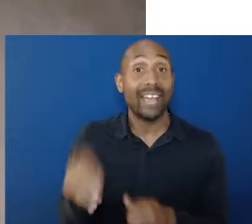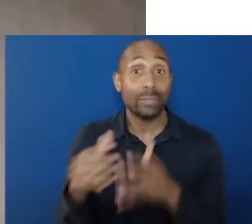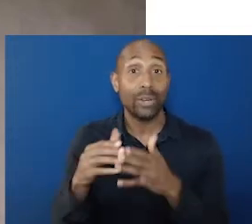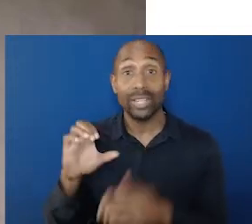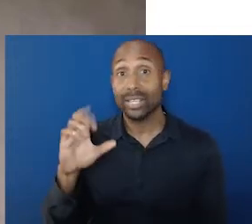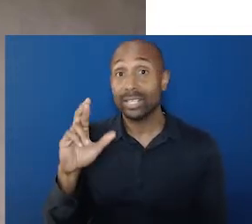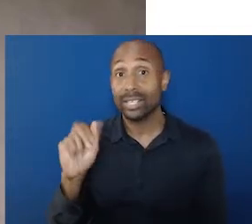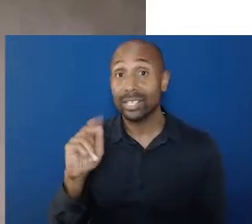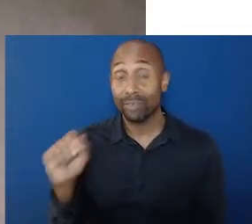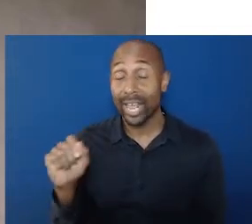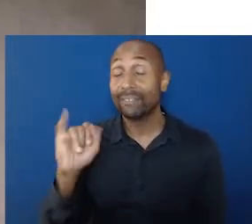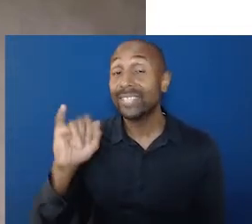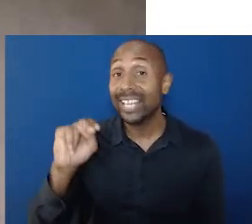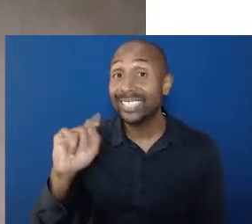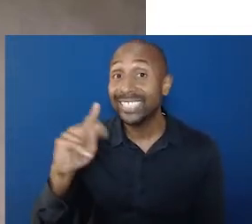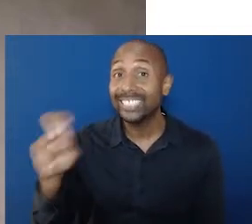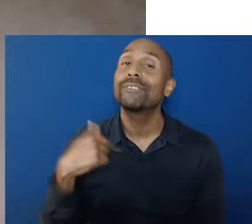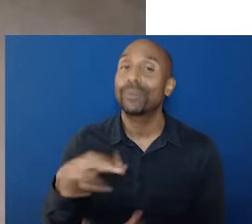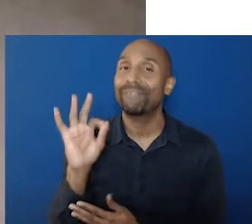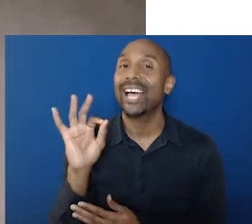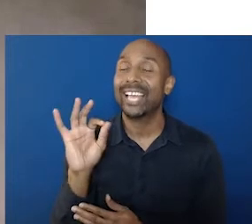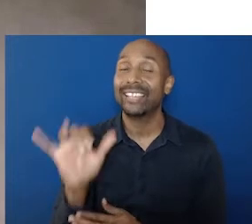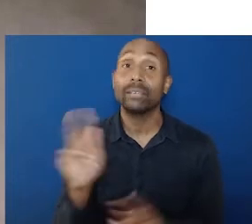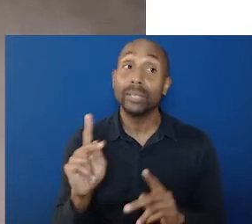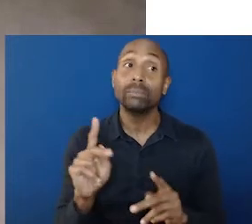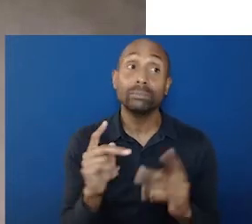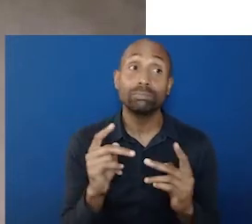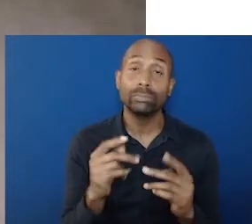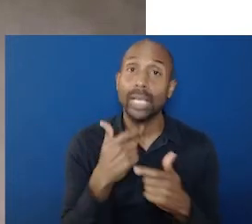not only interested but are passionate about